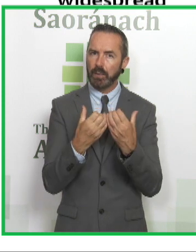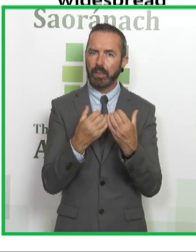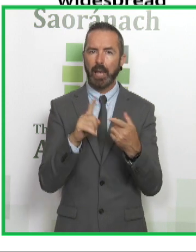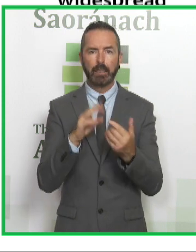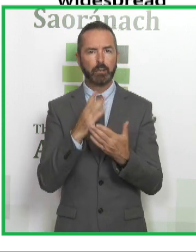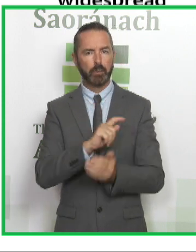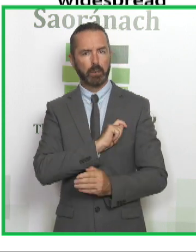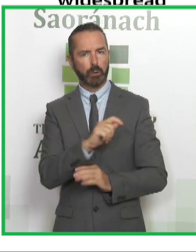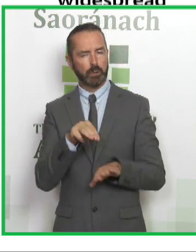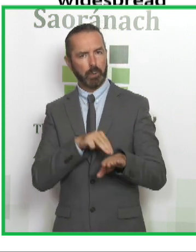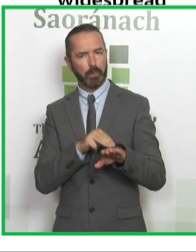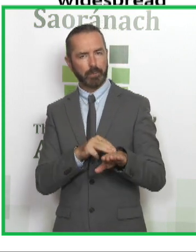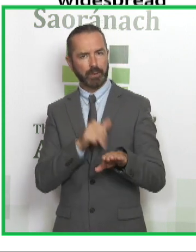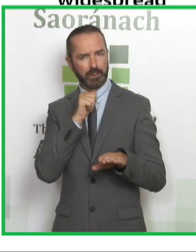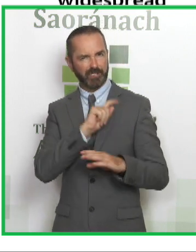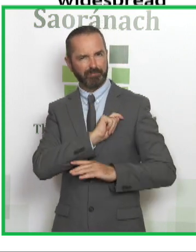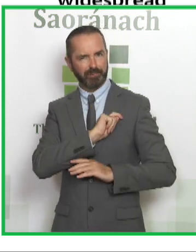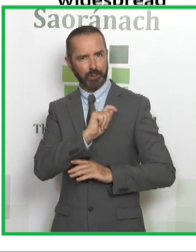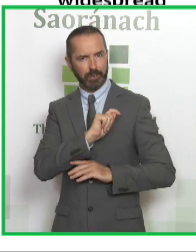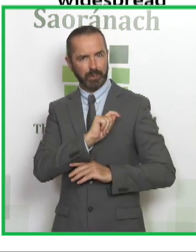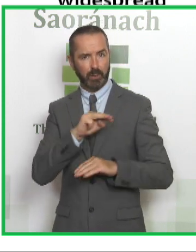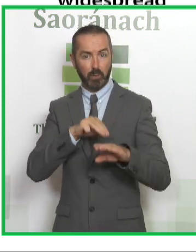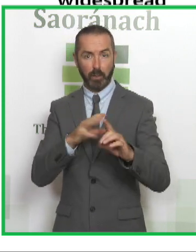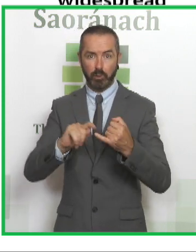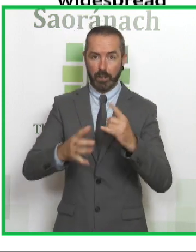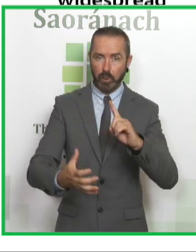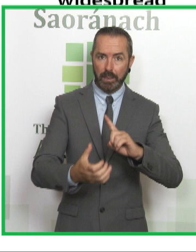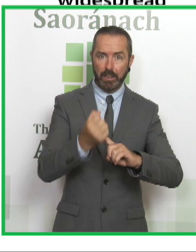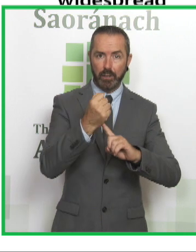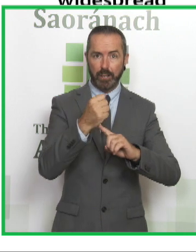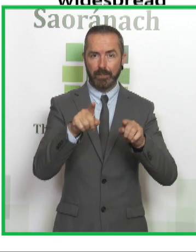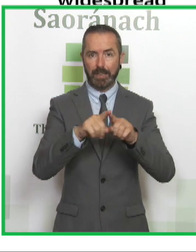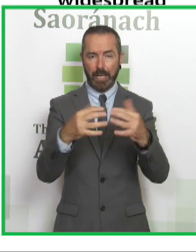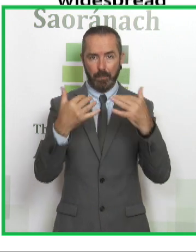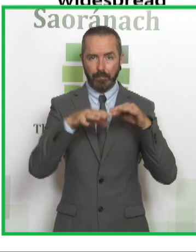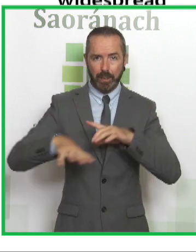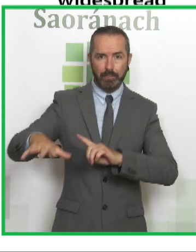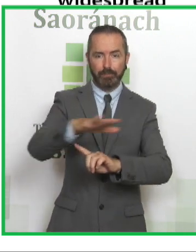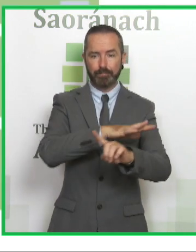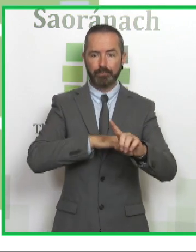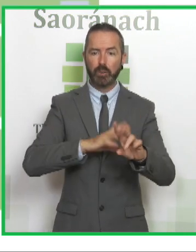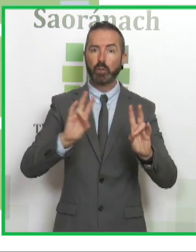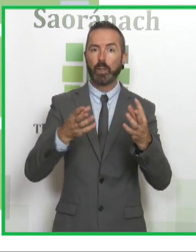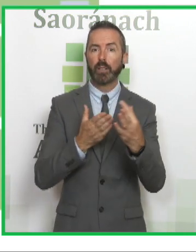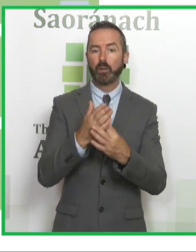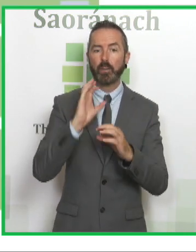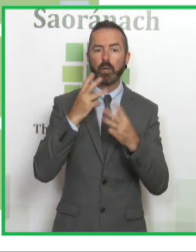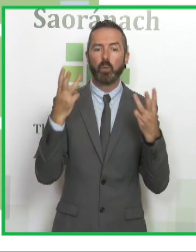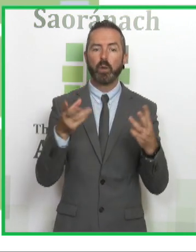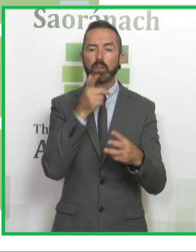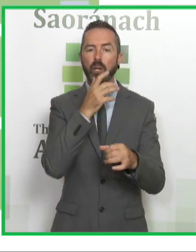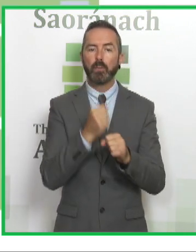within communities, and there was issues with achieving widespread dissemination. And I'm skipping through that really quick because I want to get on